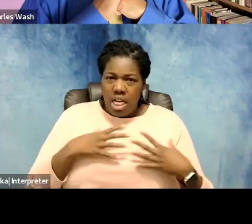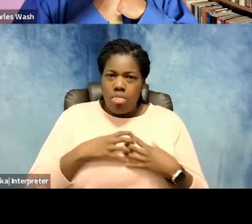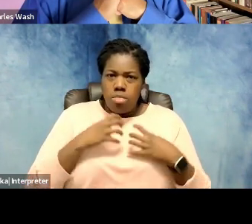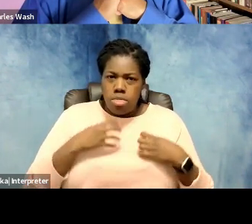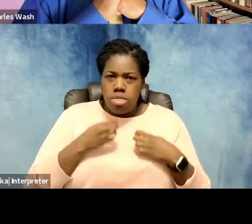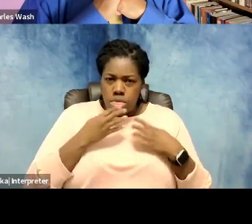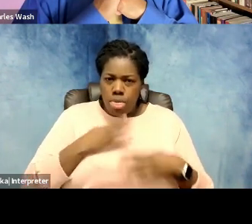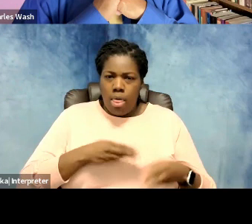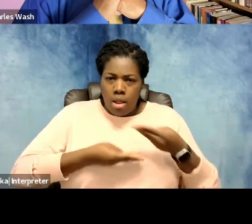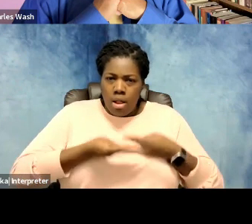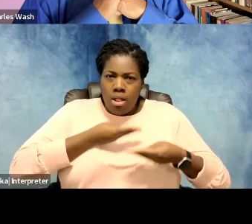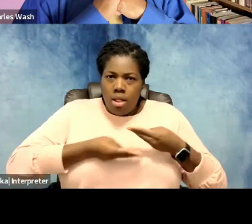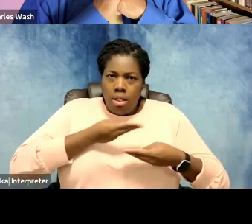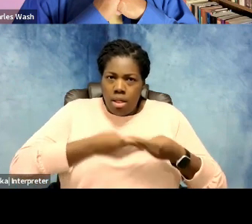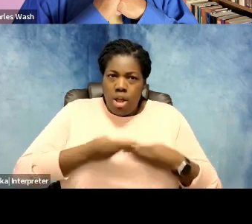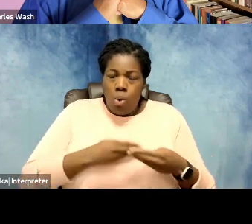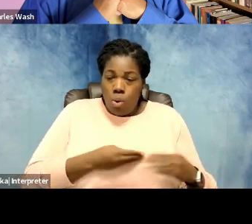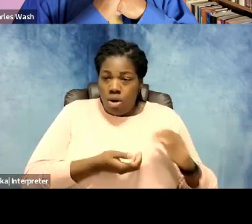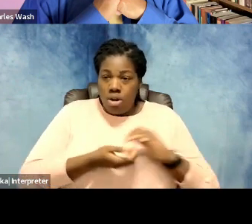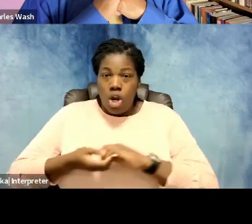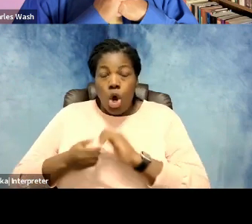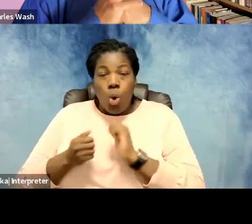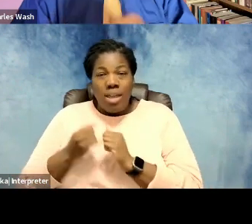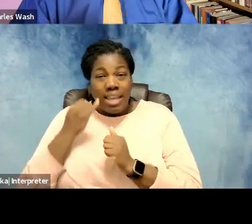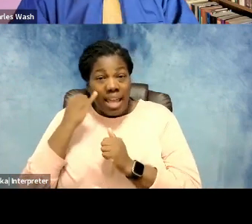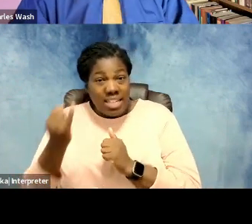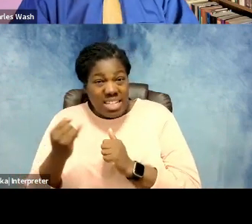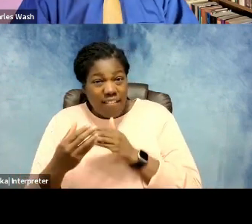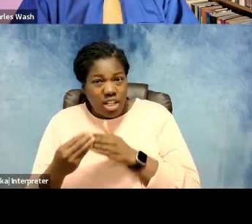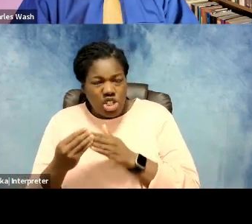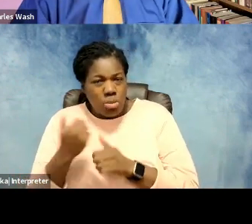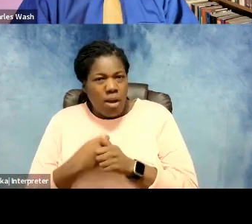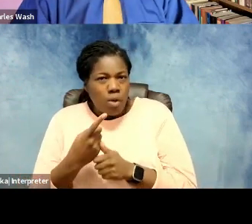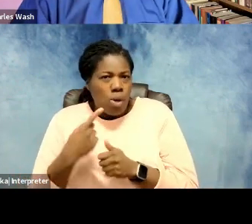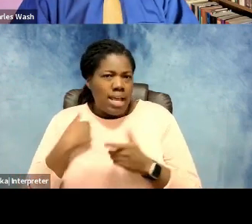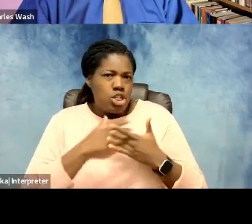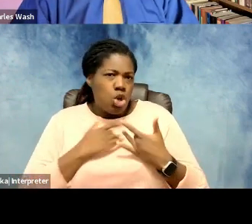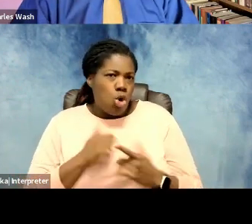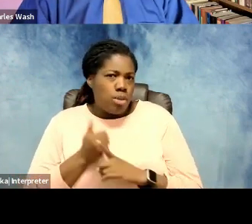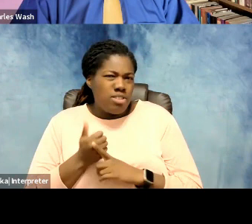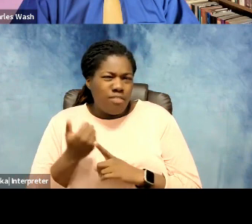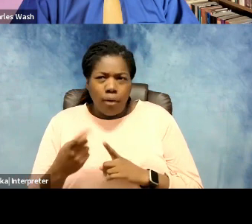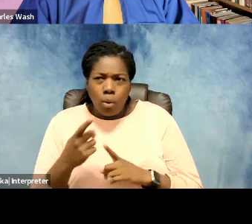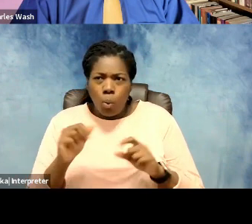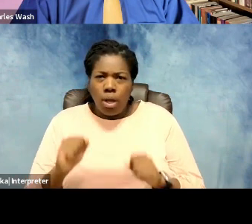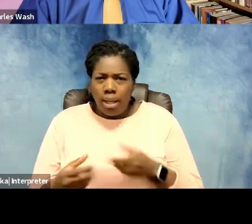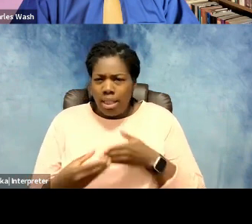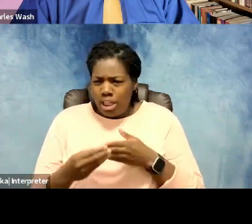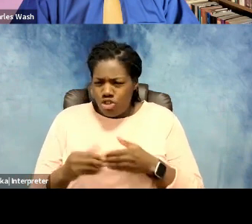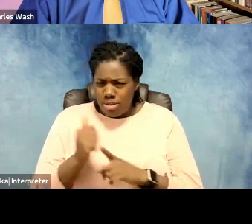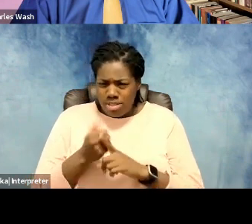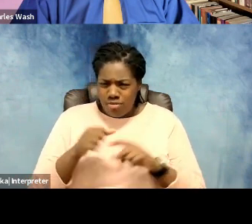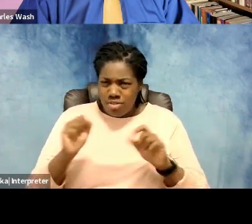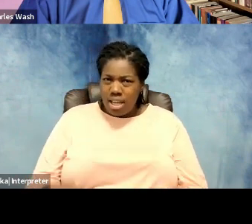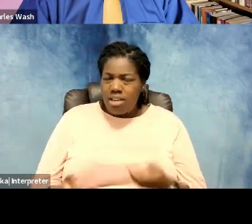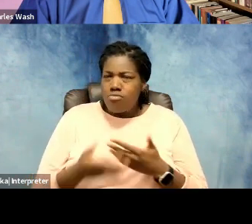combine that with this idea of leadership and the point that I made earlier that everybody has the heart. Well, then anybody can be a leader, right?